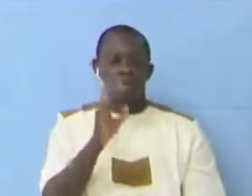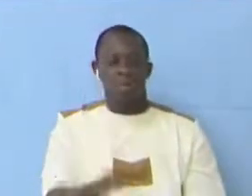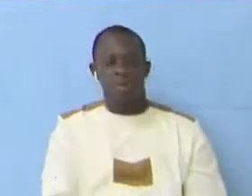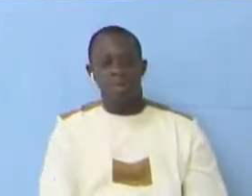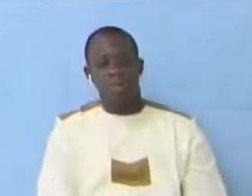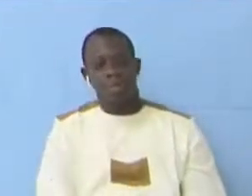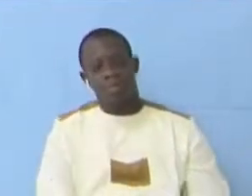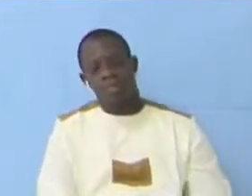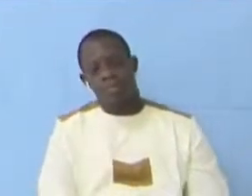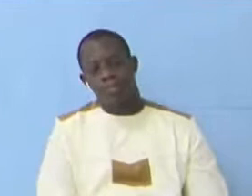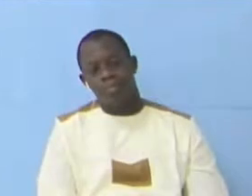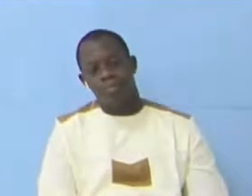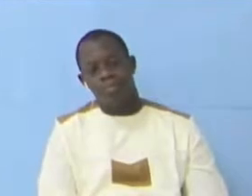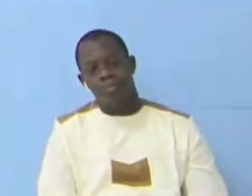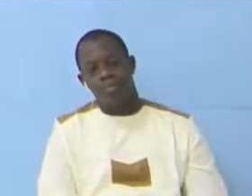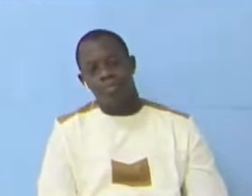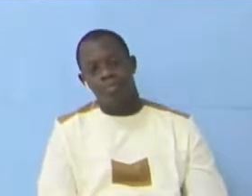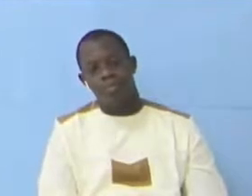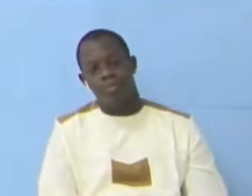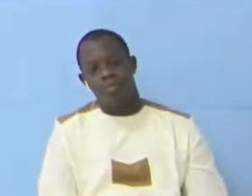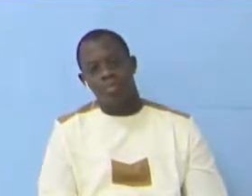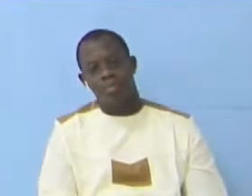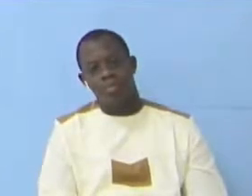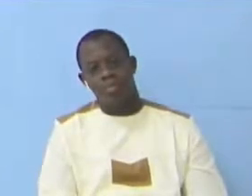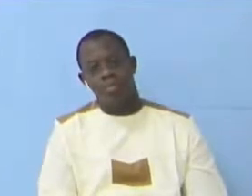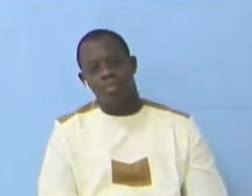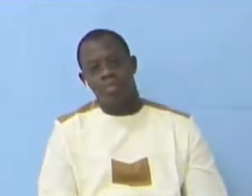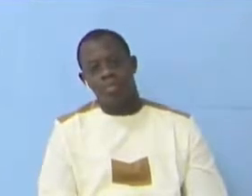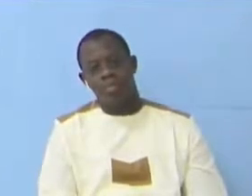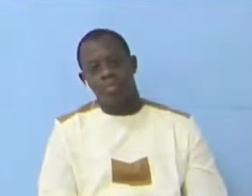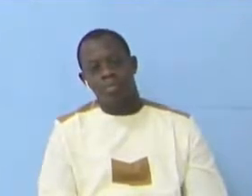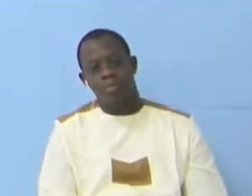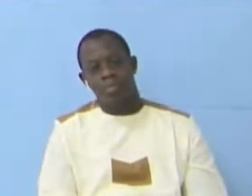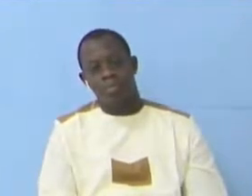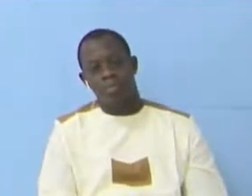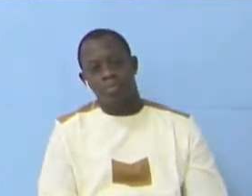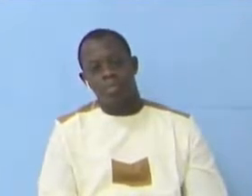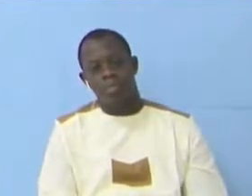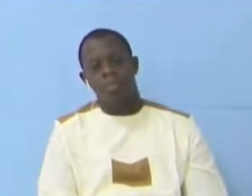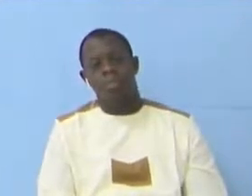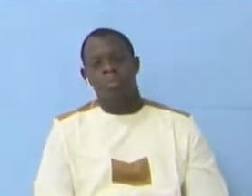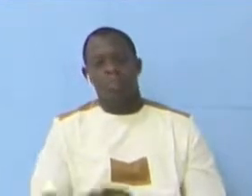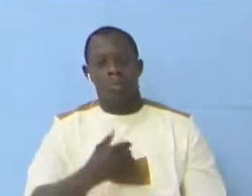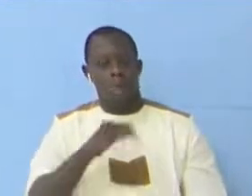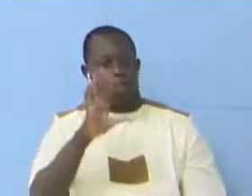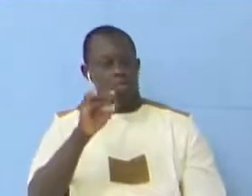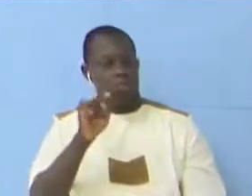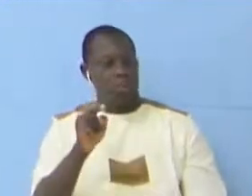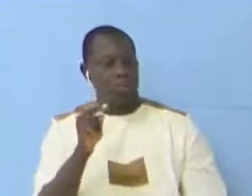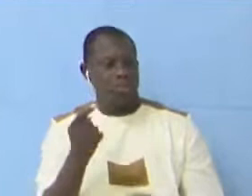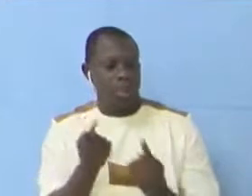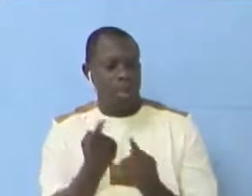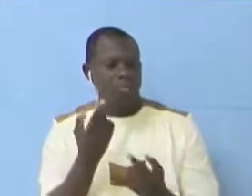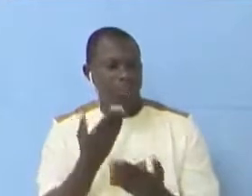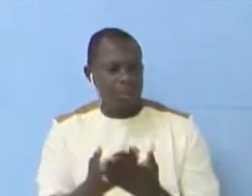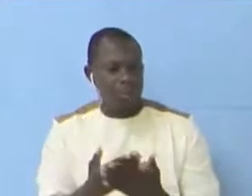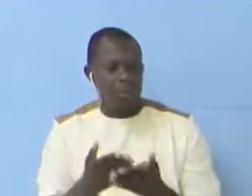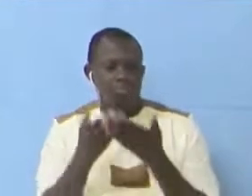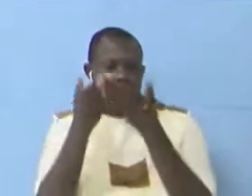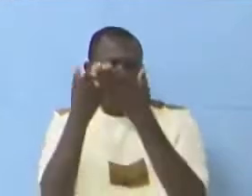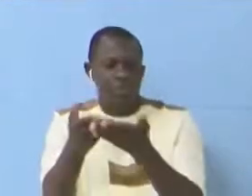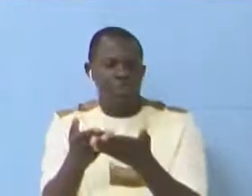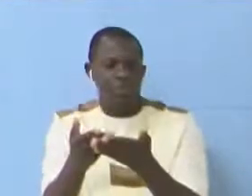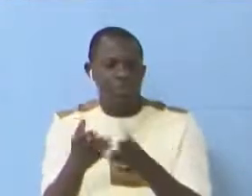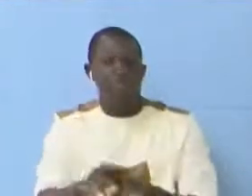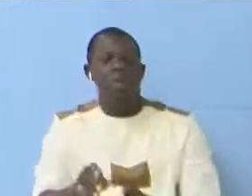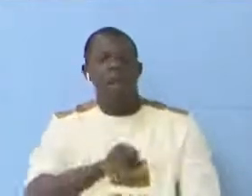rek ci tontu yi nga xam ne ni laajte yi ma waroon a laa waroon a tontu. I did that and gave it to them. ci laa ko def la jox leen ko.